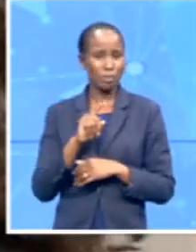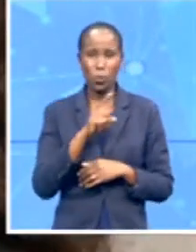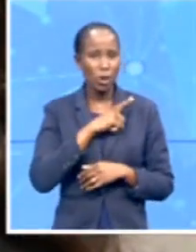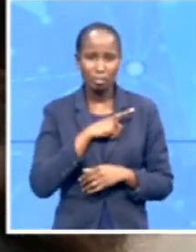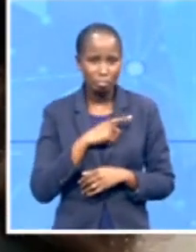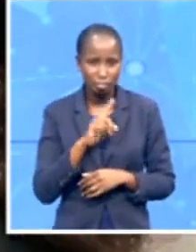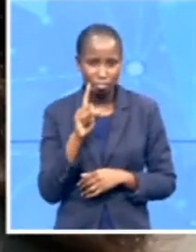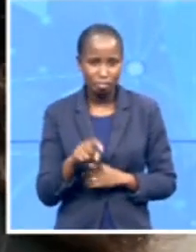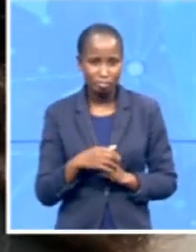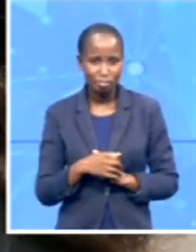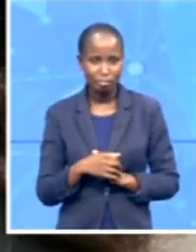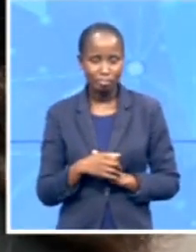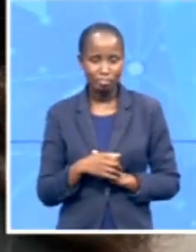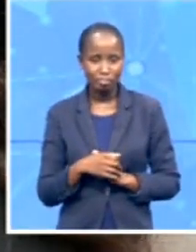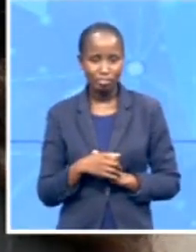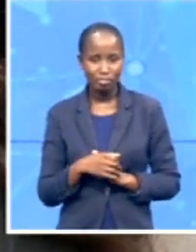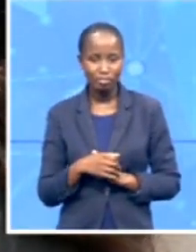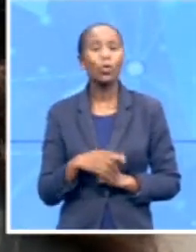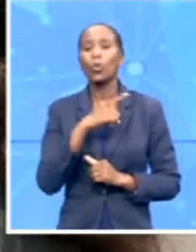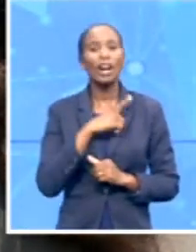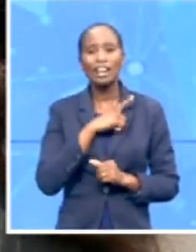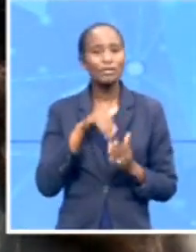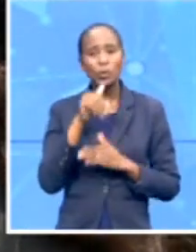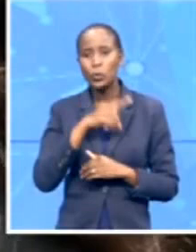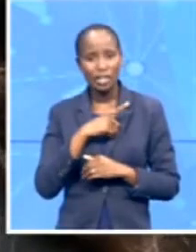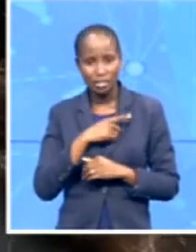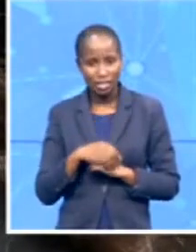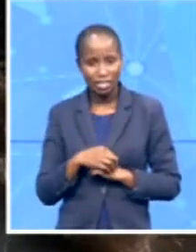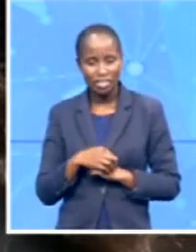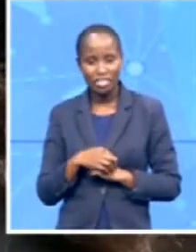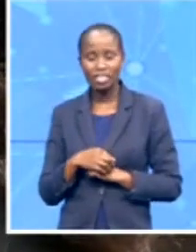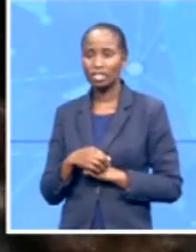Why did you vote? I vote for,